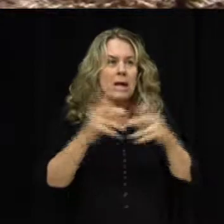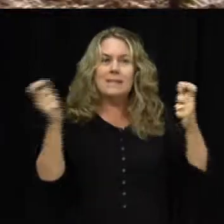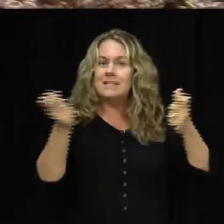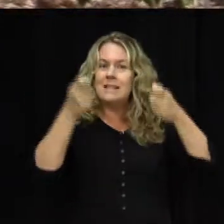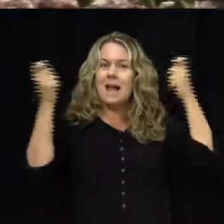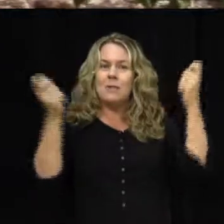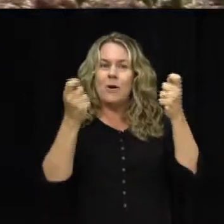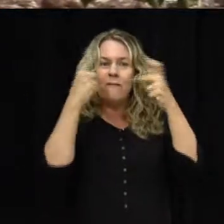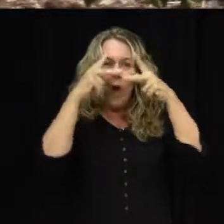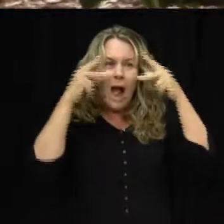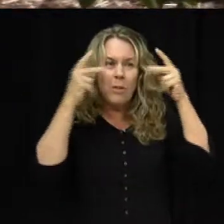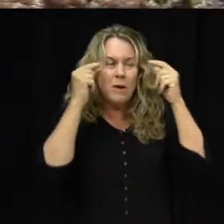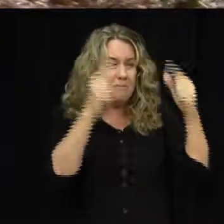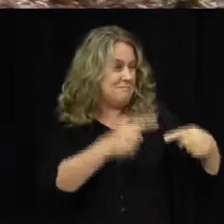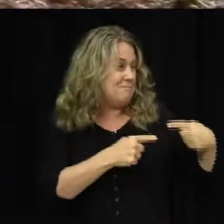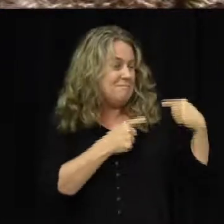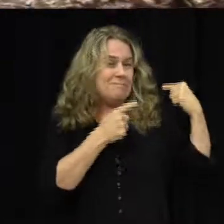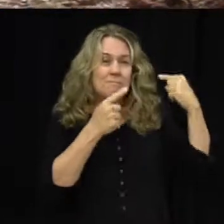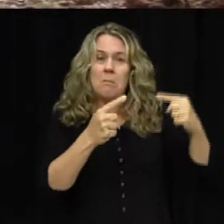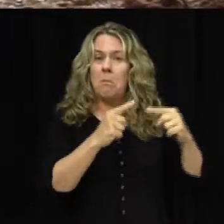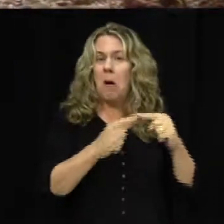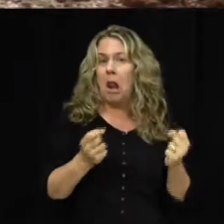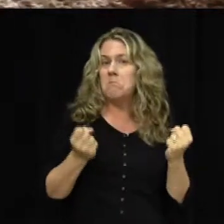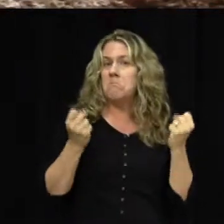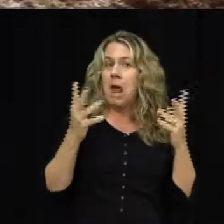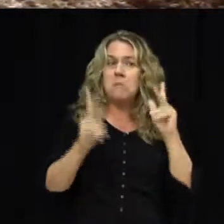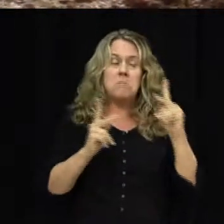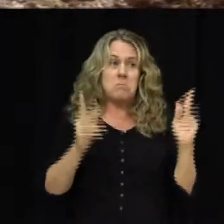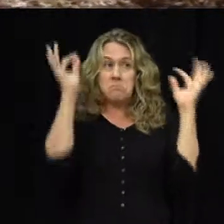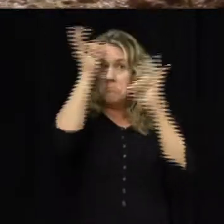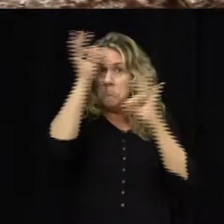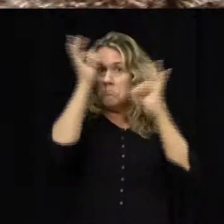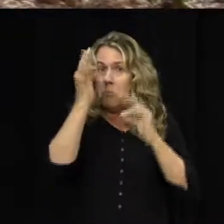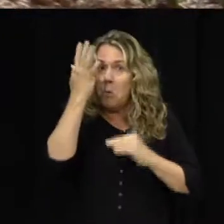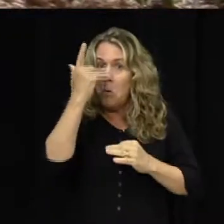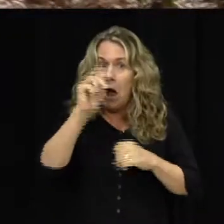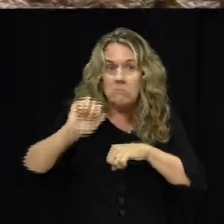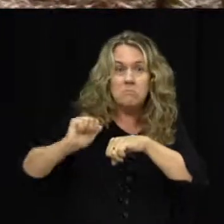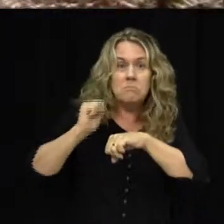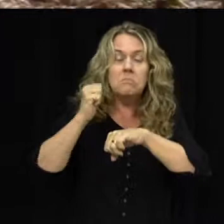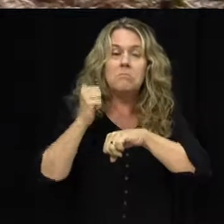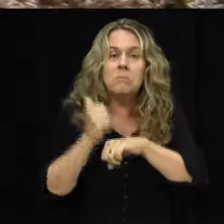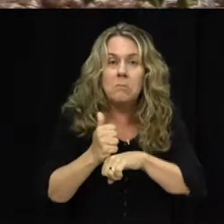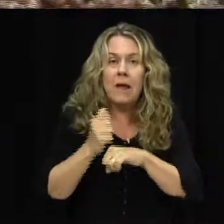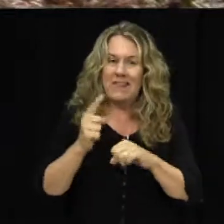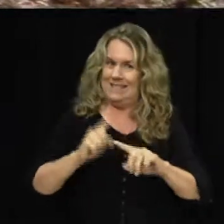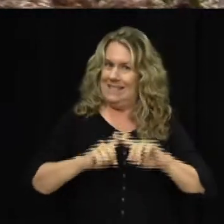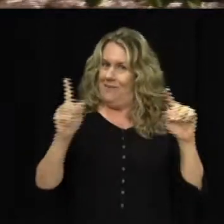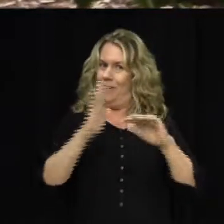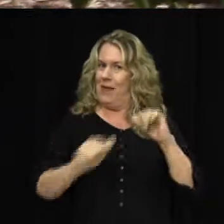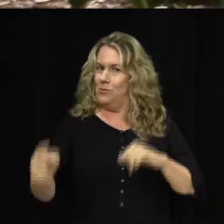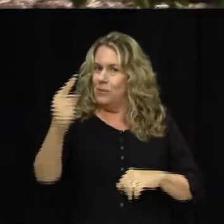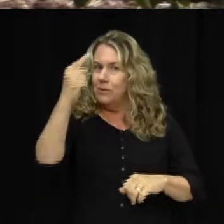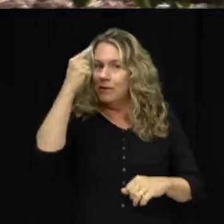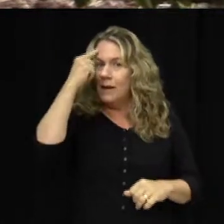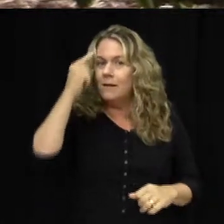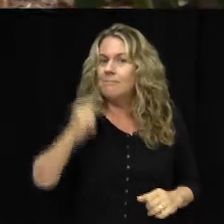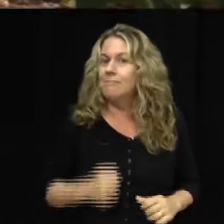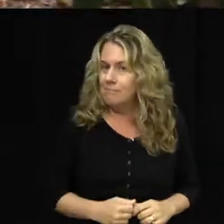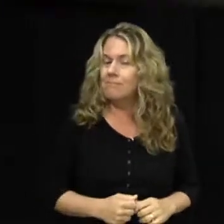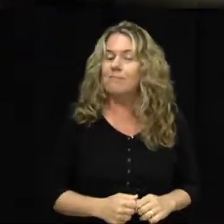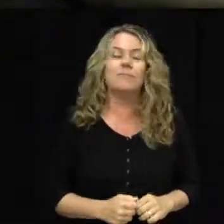Americans have been celebrating Halloween for decades, but not many people know how it started. The origin of Halloween is surprisingly different than you'd